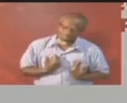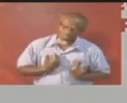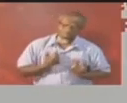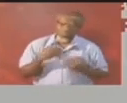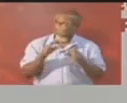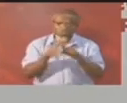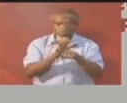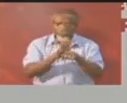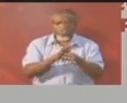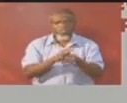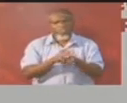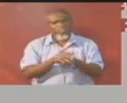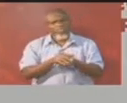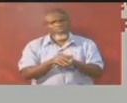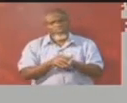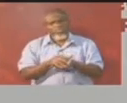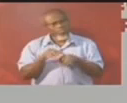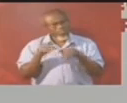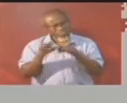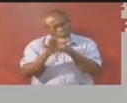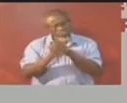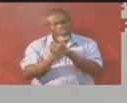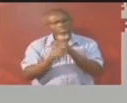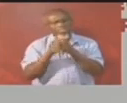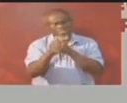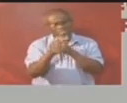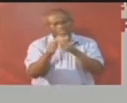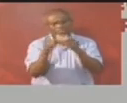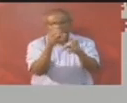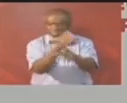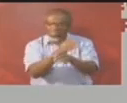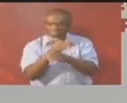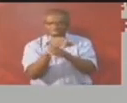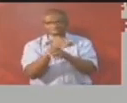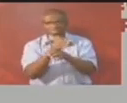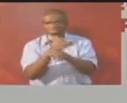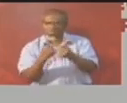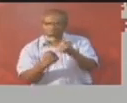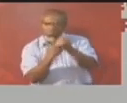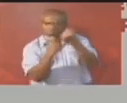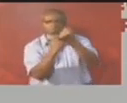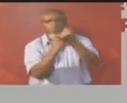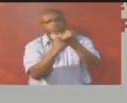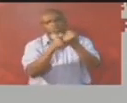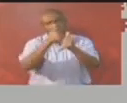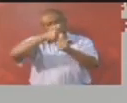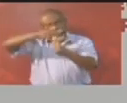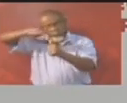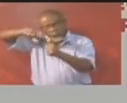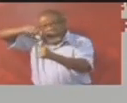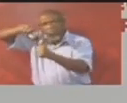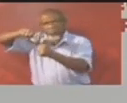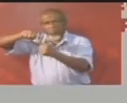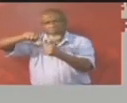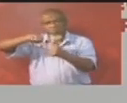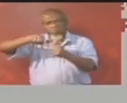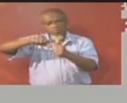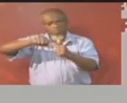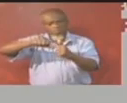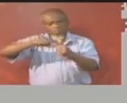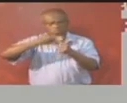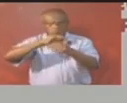self-care, support one another, and seek help. And please practice the 3 W's: wash your